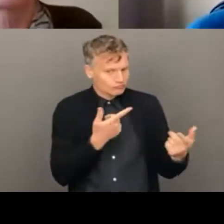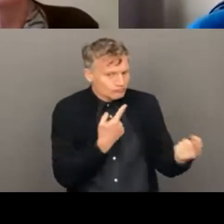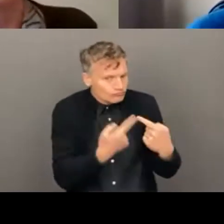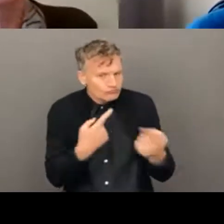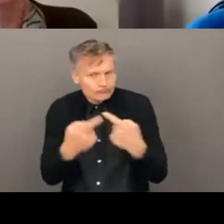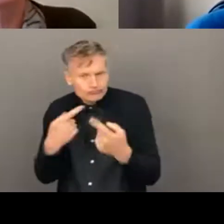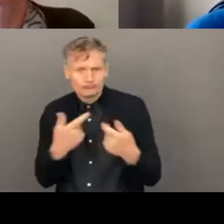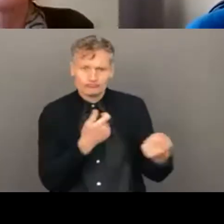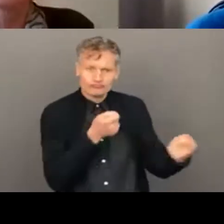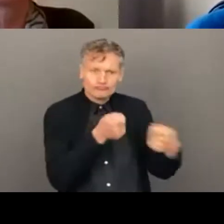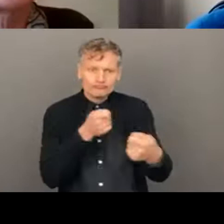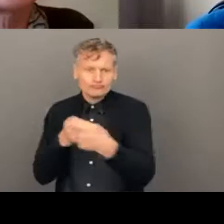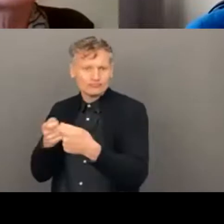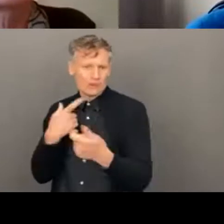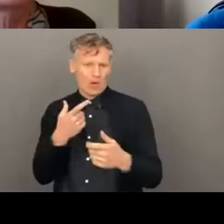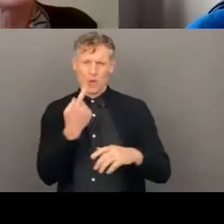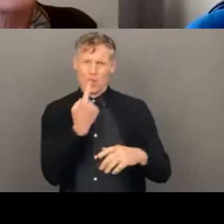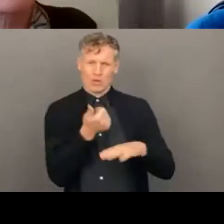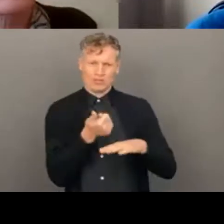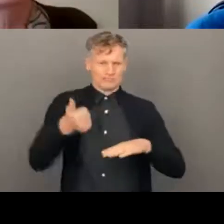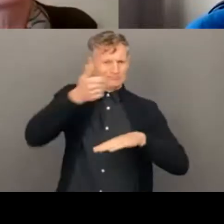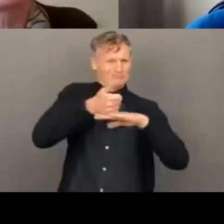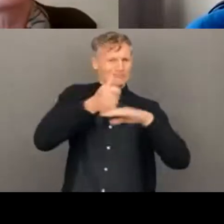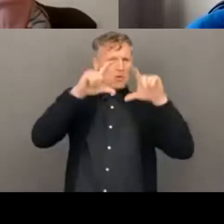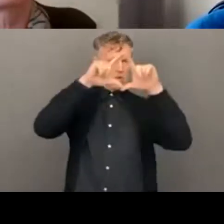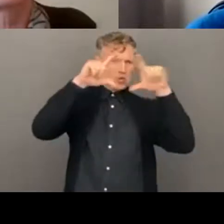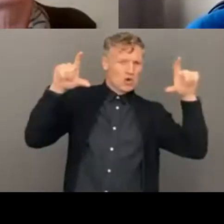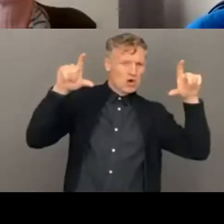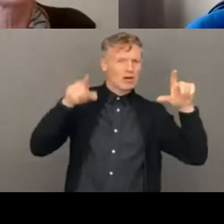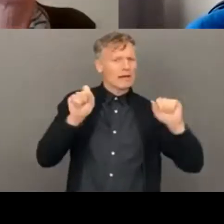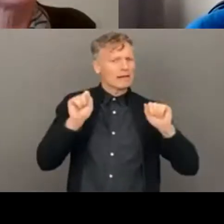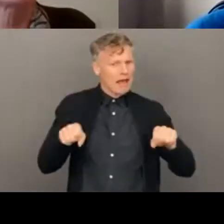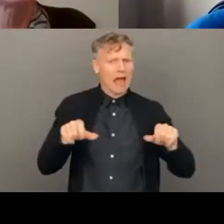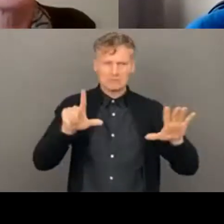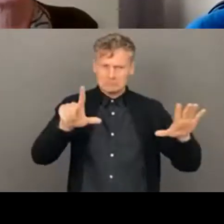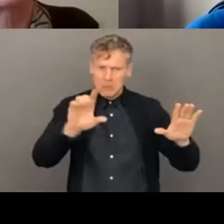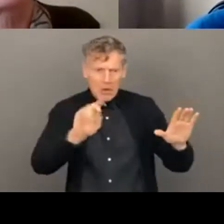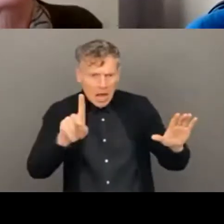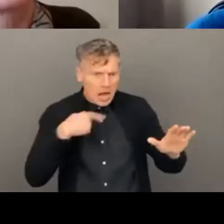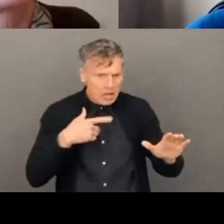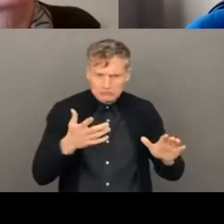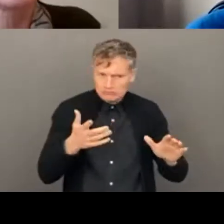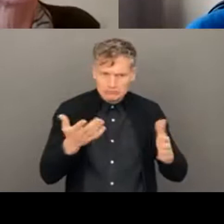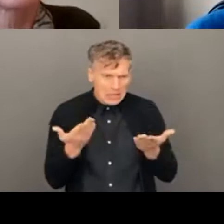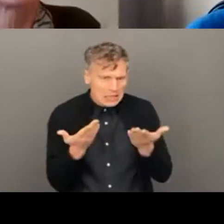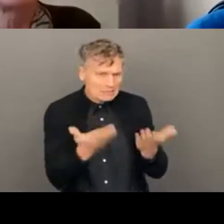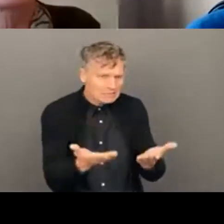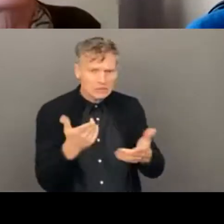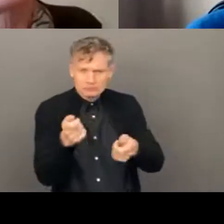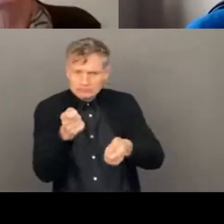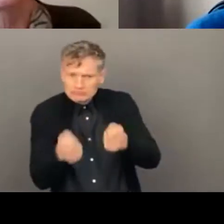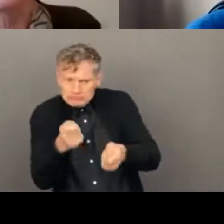the employer can really make many adjustments and work together with persons with disabilities, and it